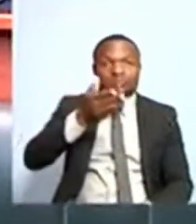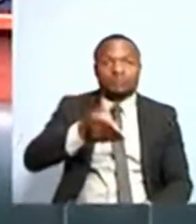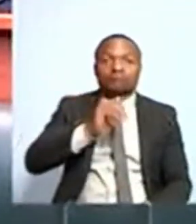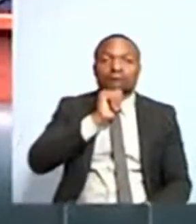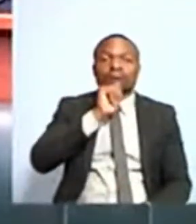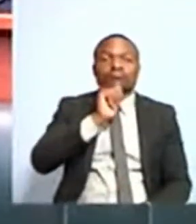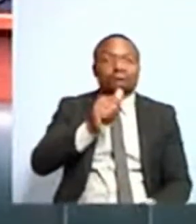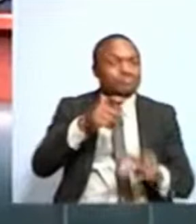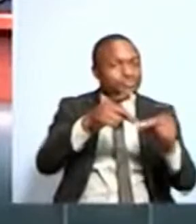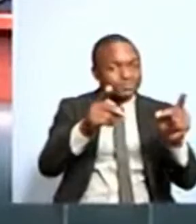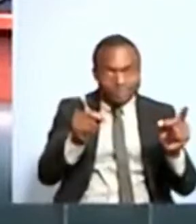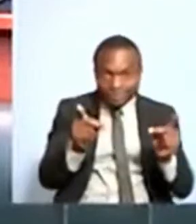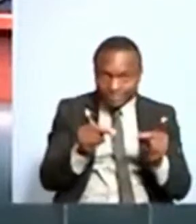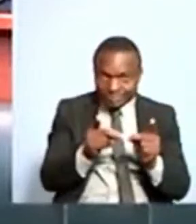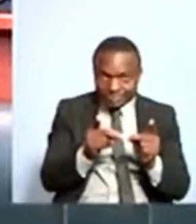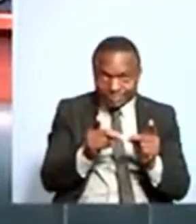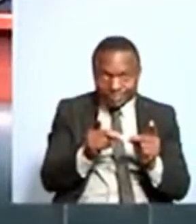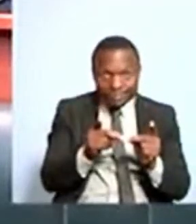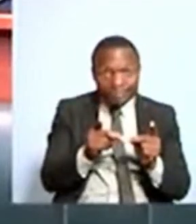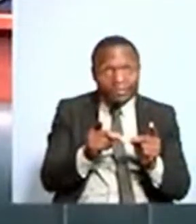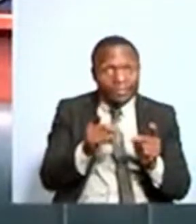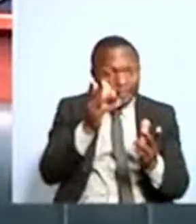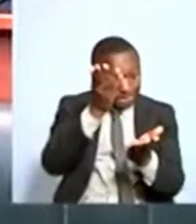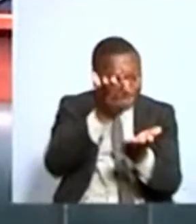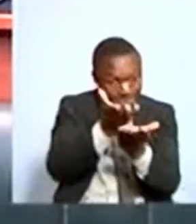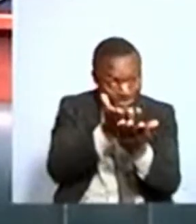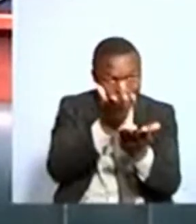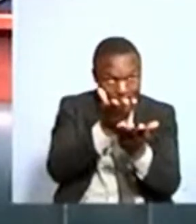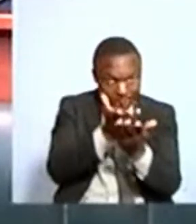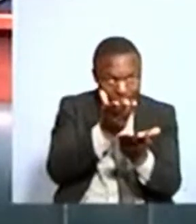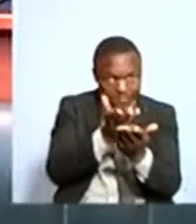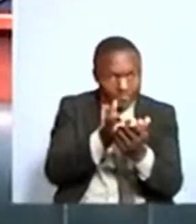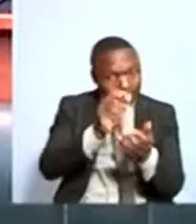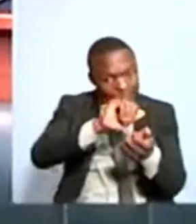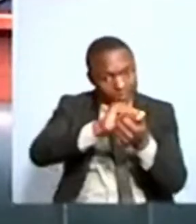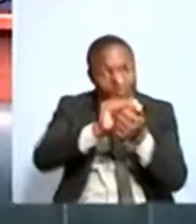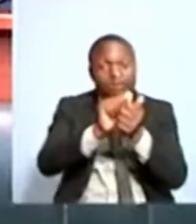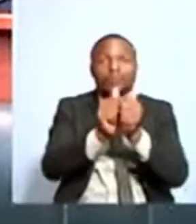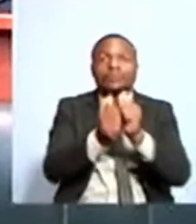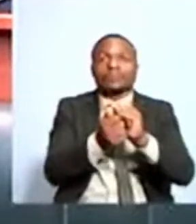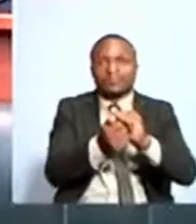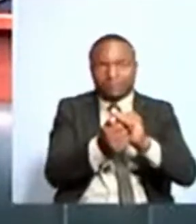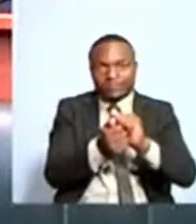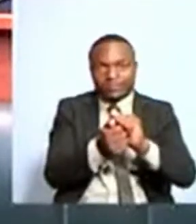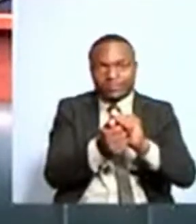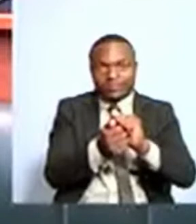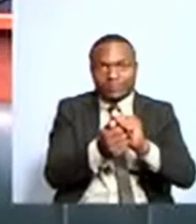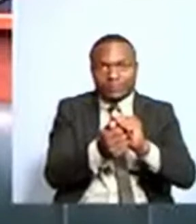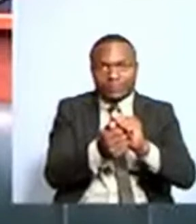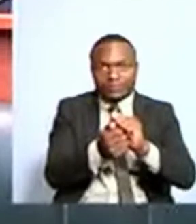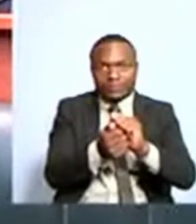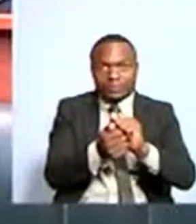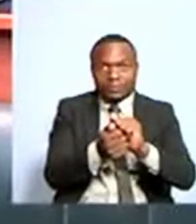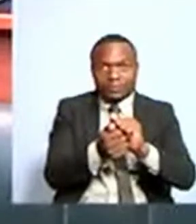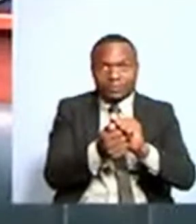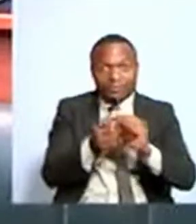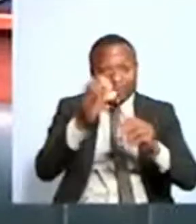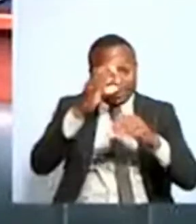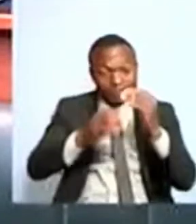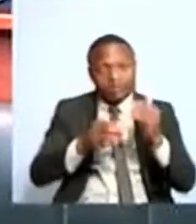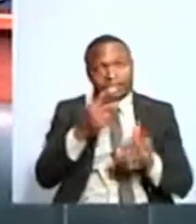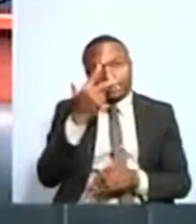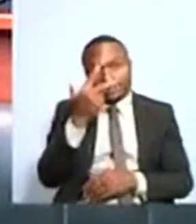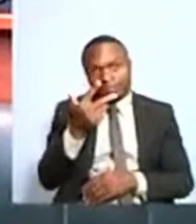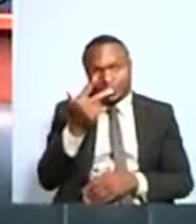the position. The proposed amendment, substantive amendment in subclause 3,